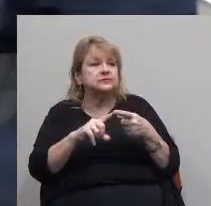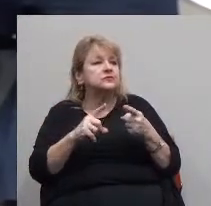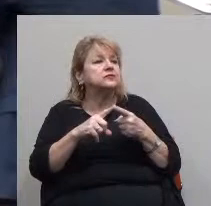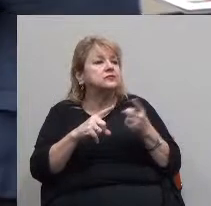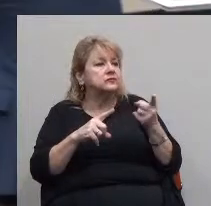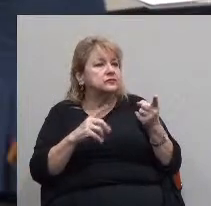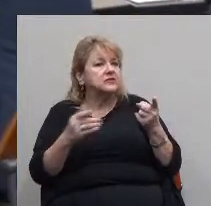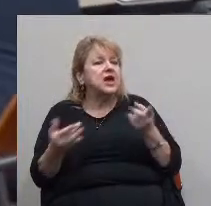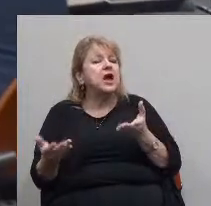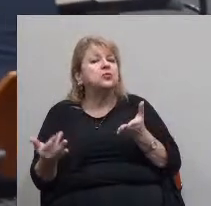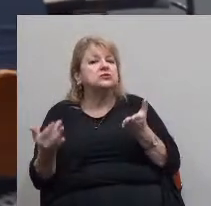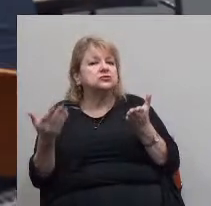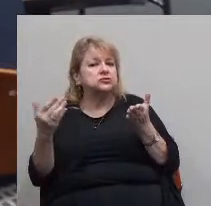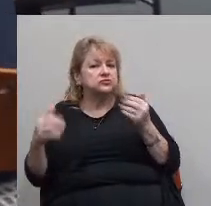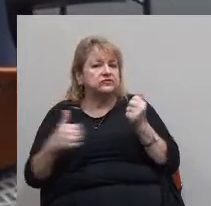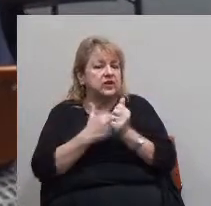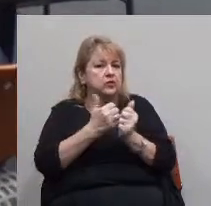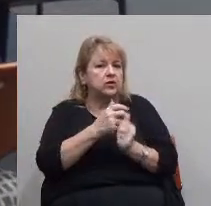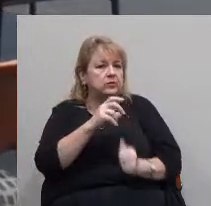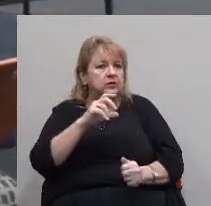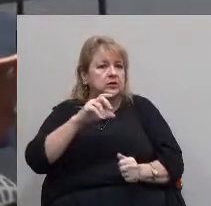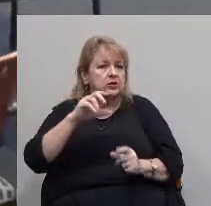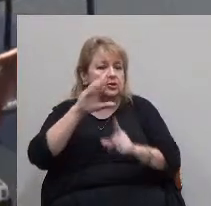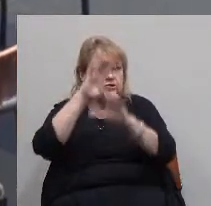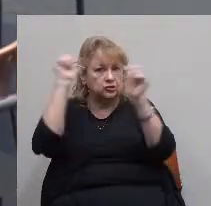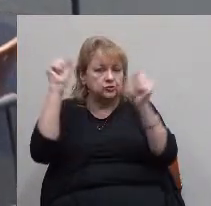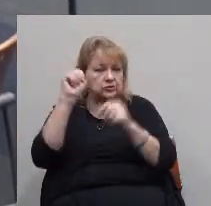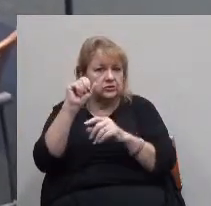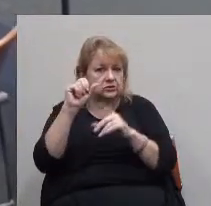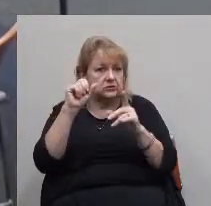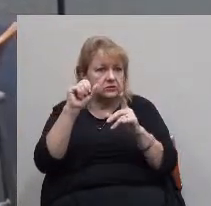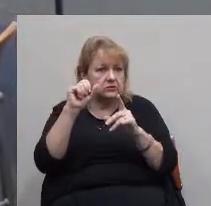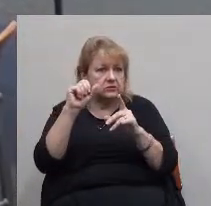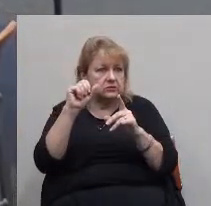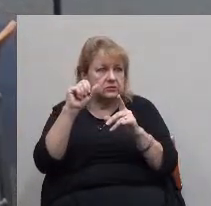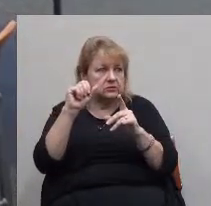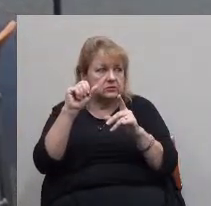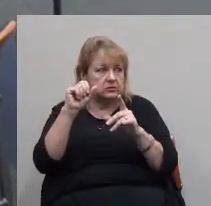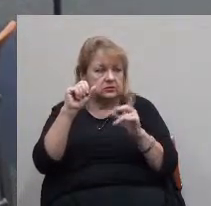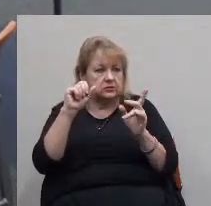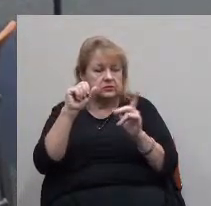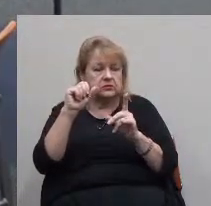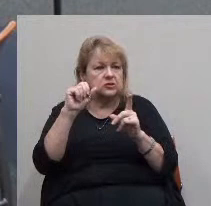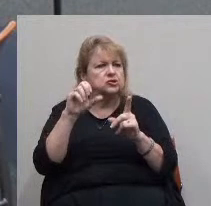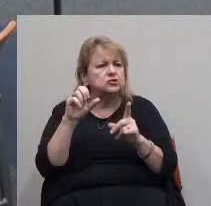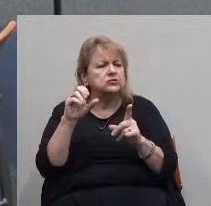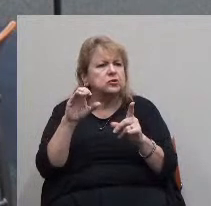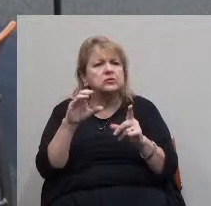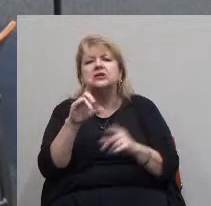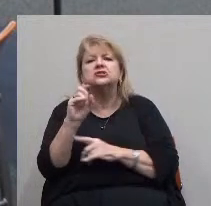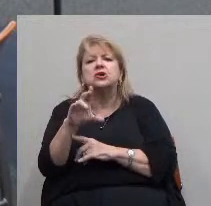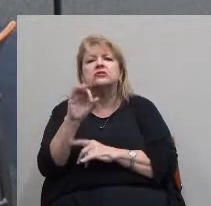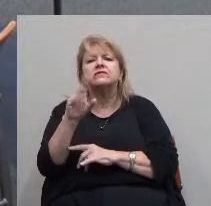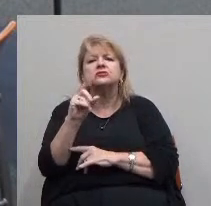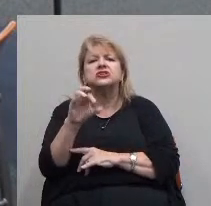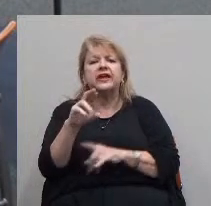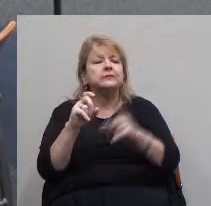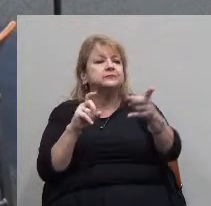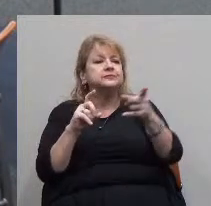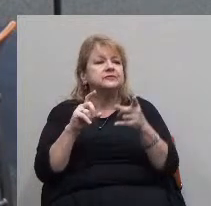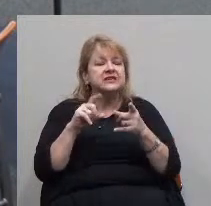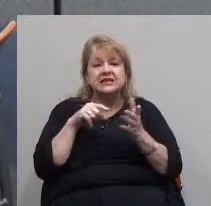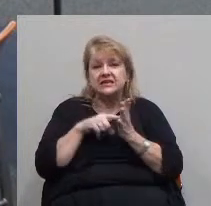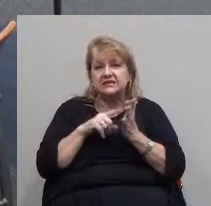on Superintendent Bochet's comments. Is this an off-the-shelf product that the department is recommending, or is this something